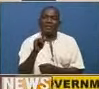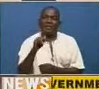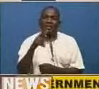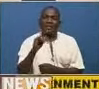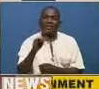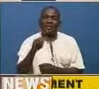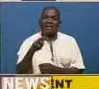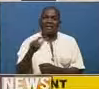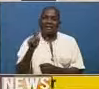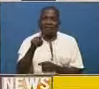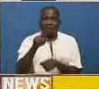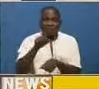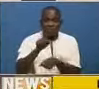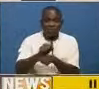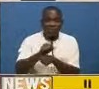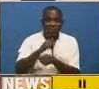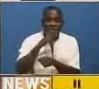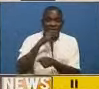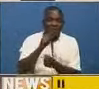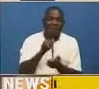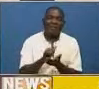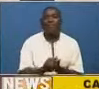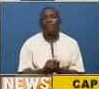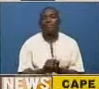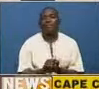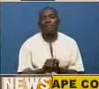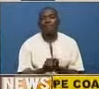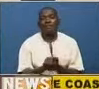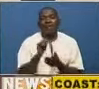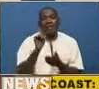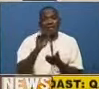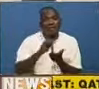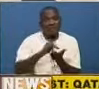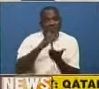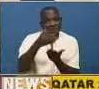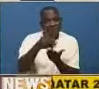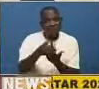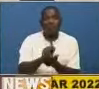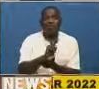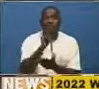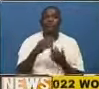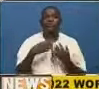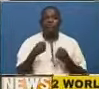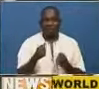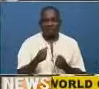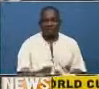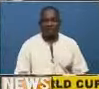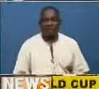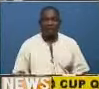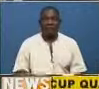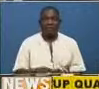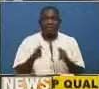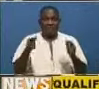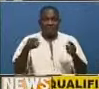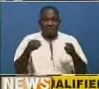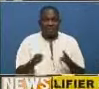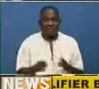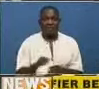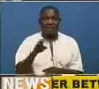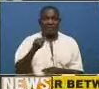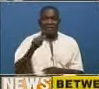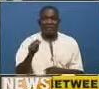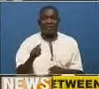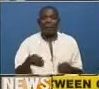will work to ensure that the laptops will be put to full use. The General Manager of